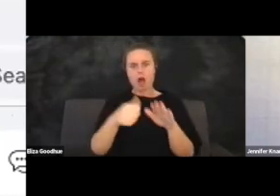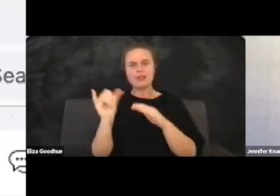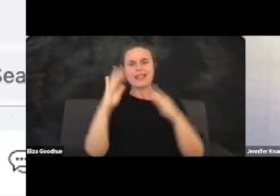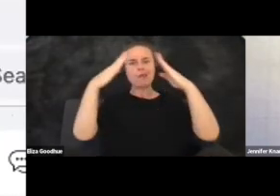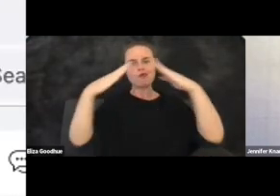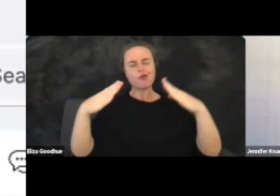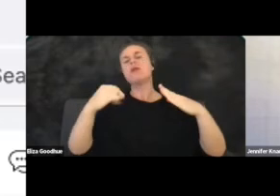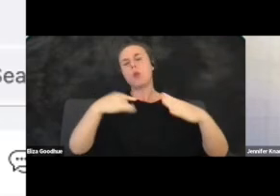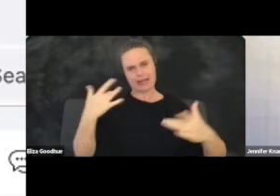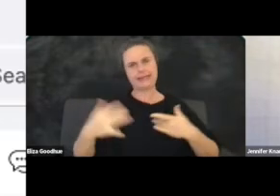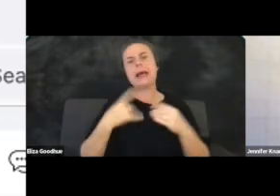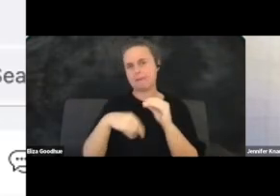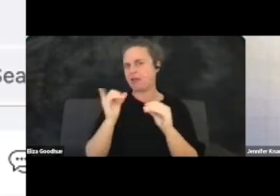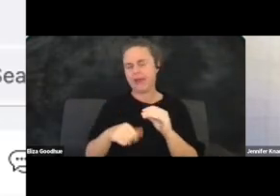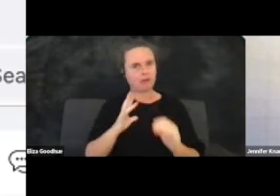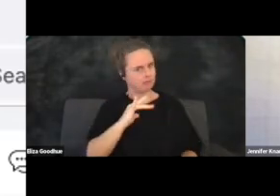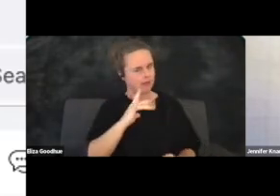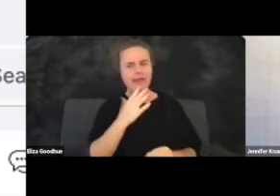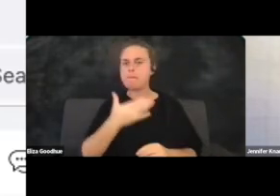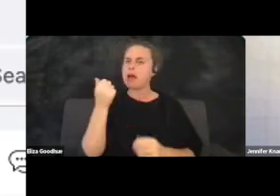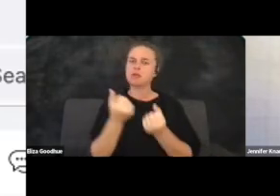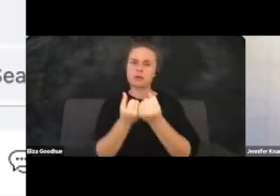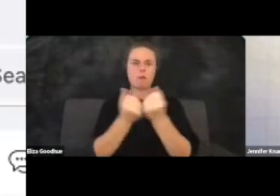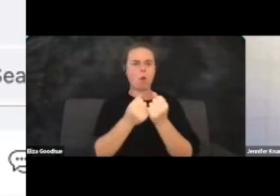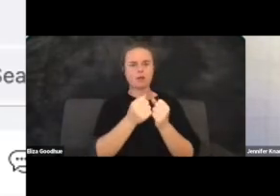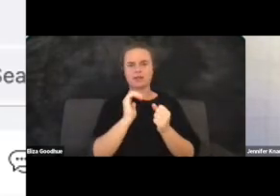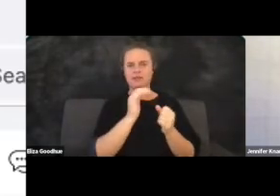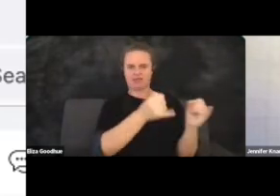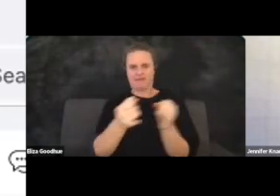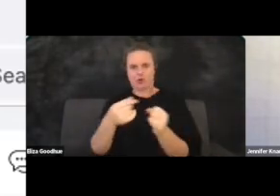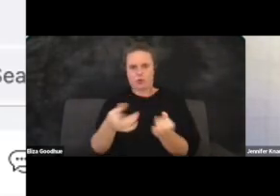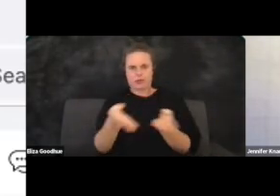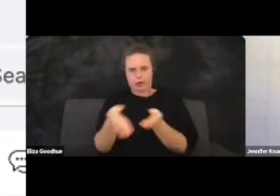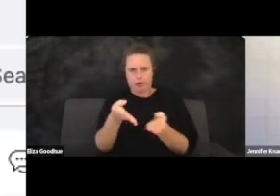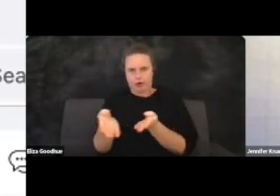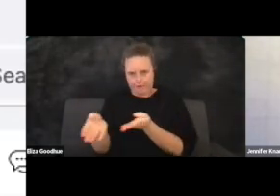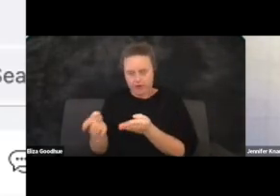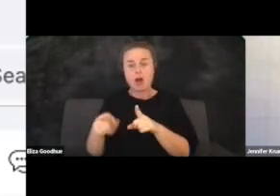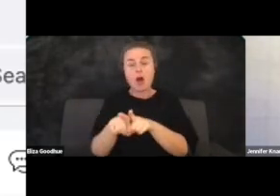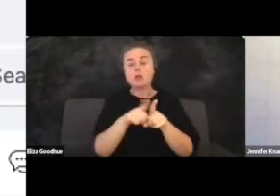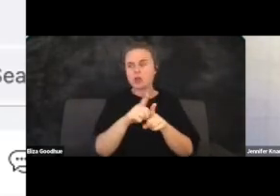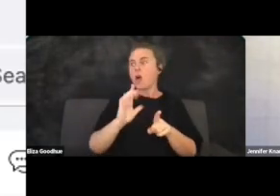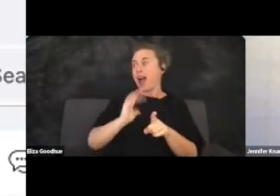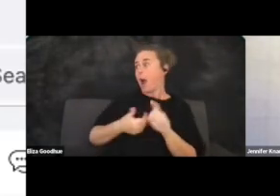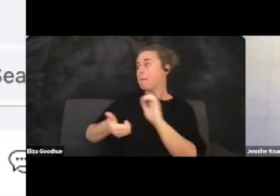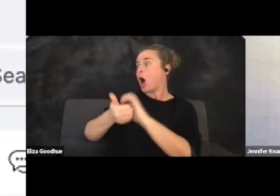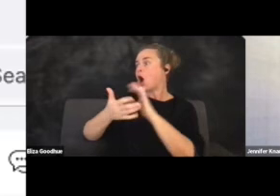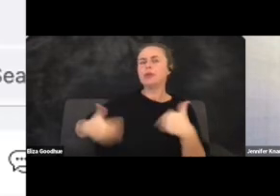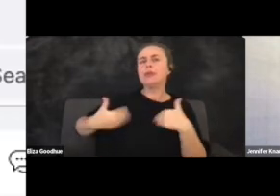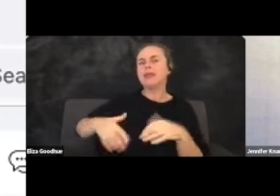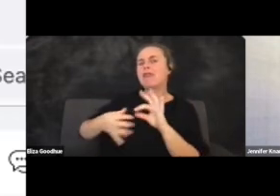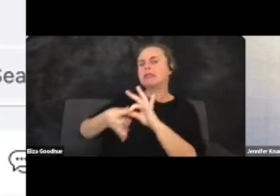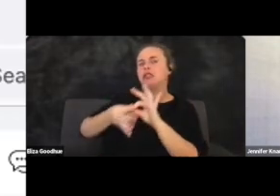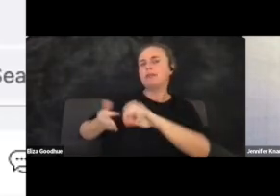roof, it better supports the individuals we serve, but also strengthens our relationships with our partners so we can